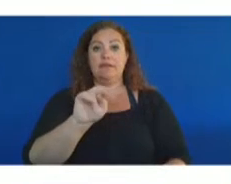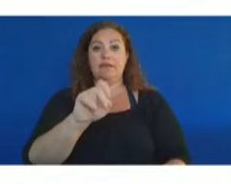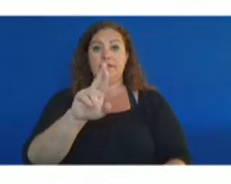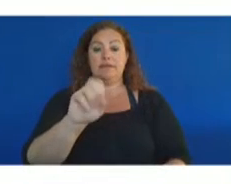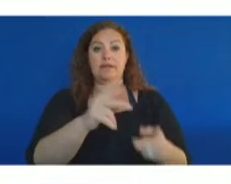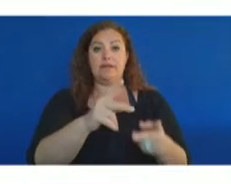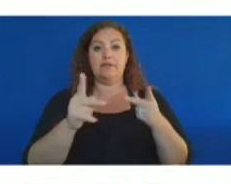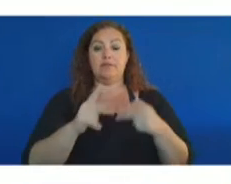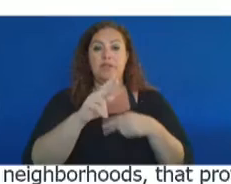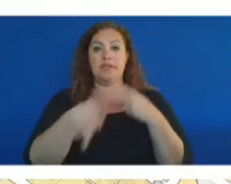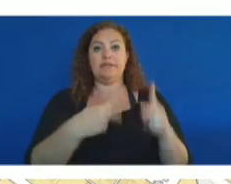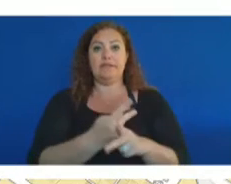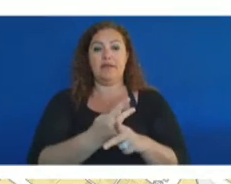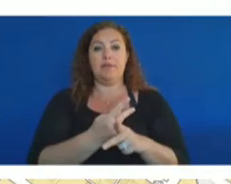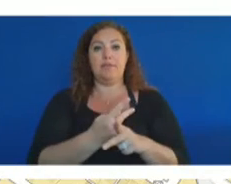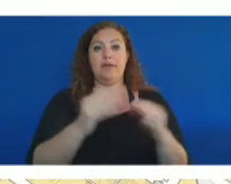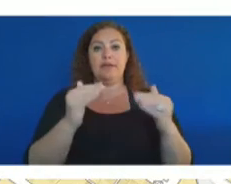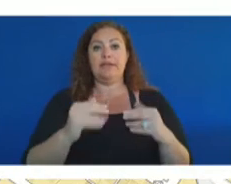to the next